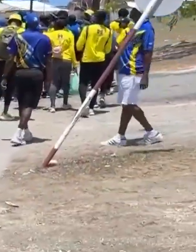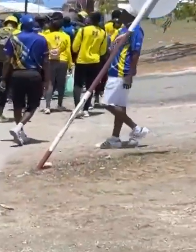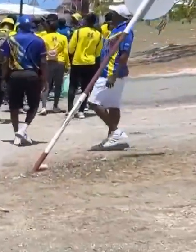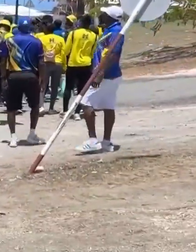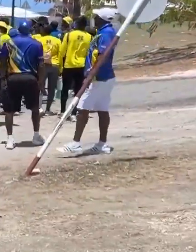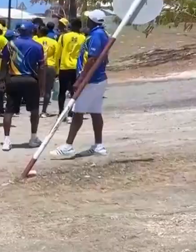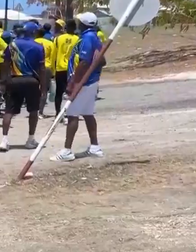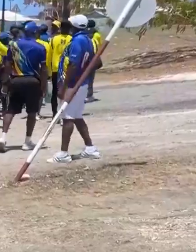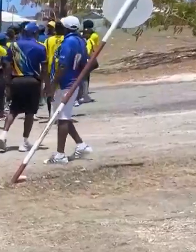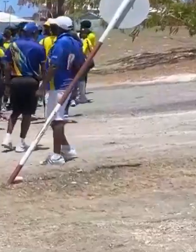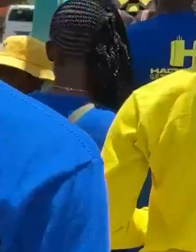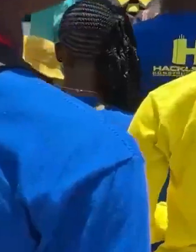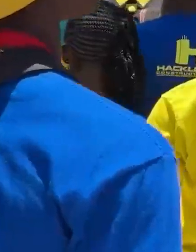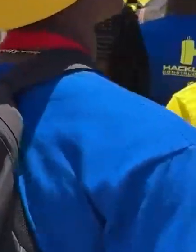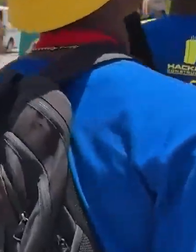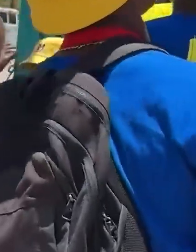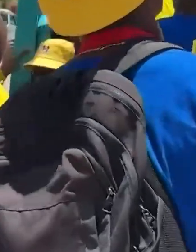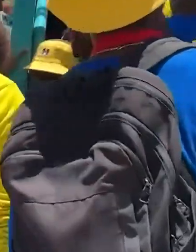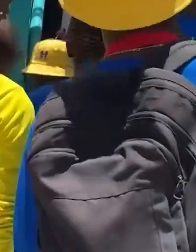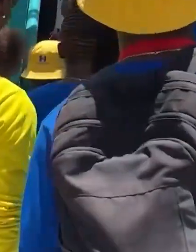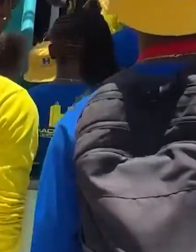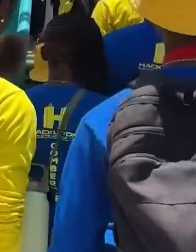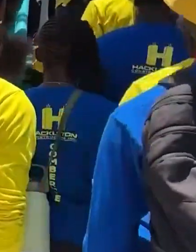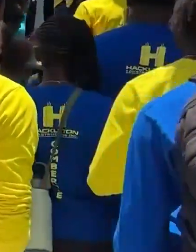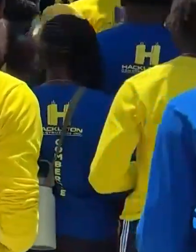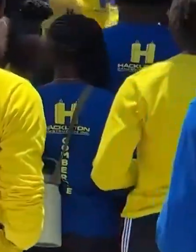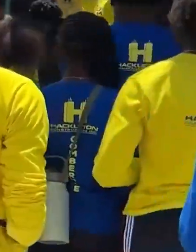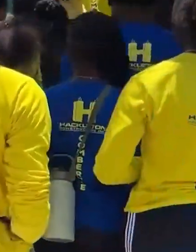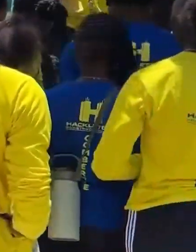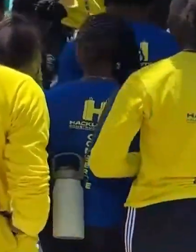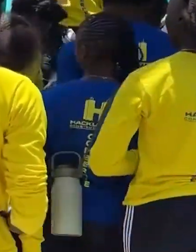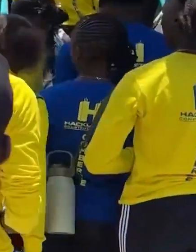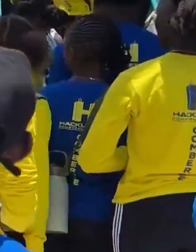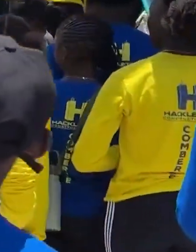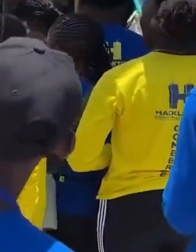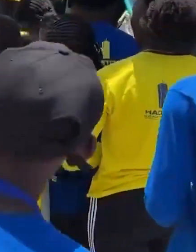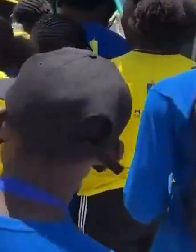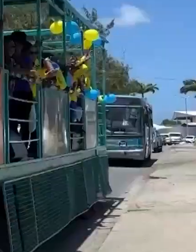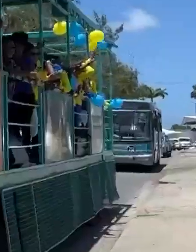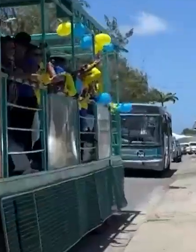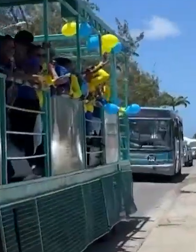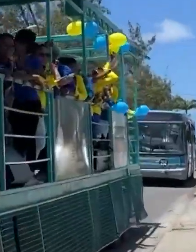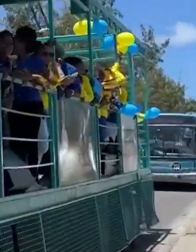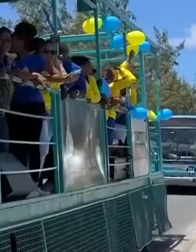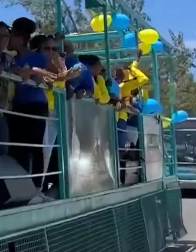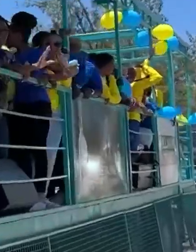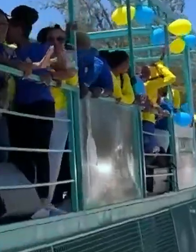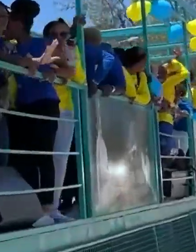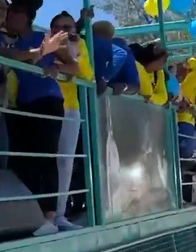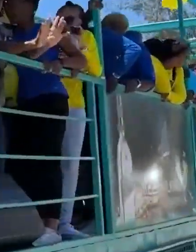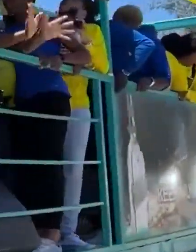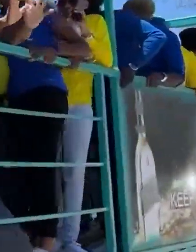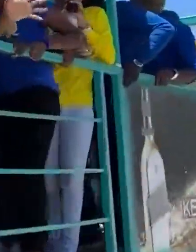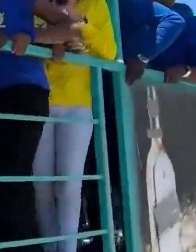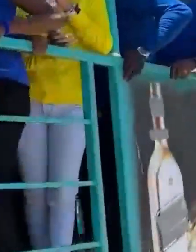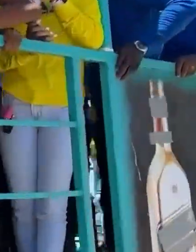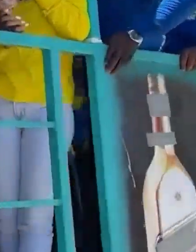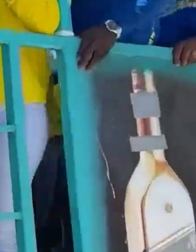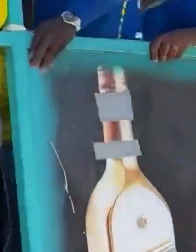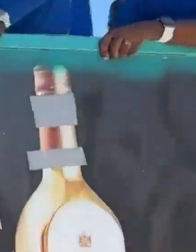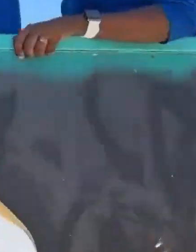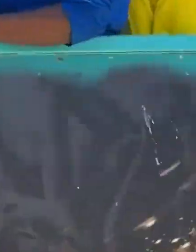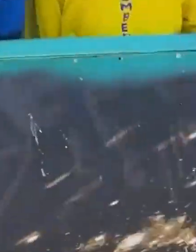which started just around 11 a.m. at the school's compound and journeyed through Government Hill, Colomarock and Bridgetown.